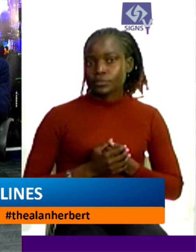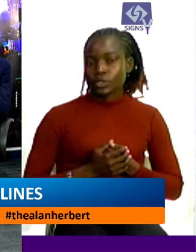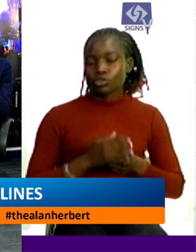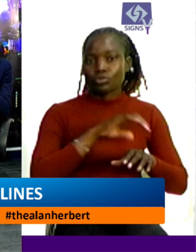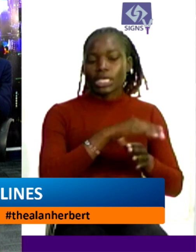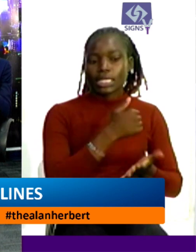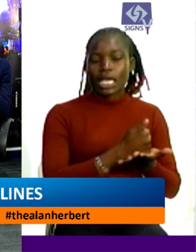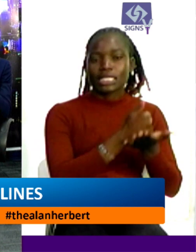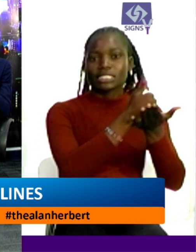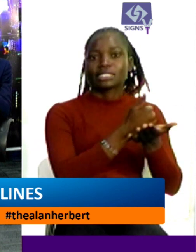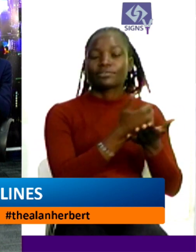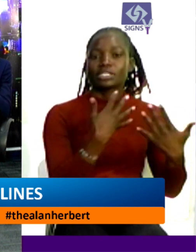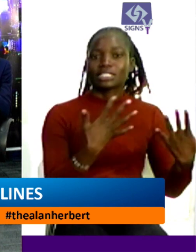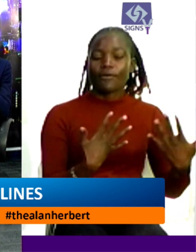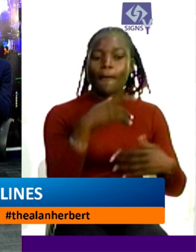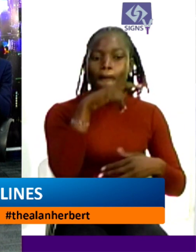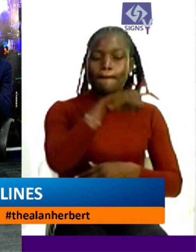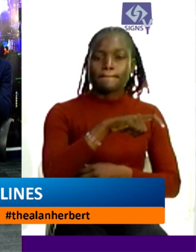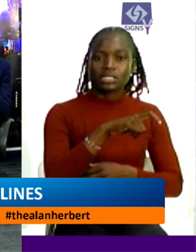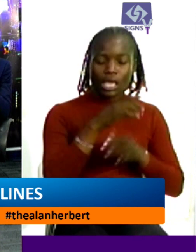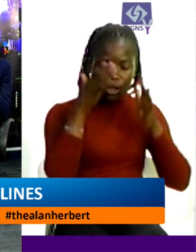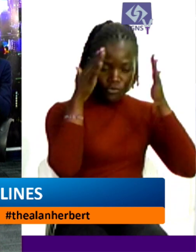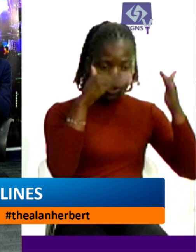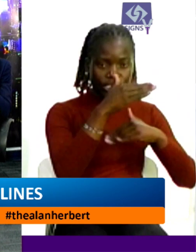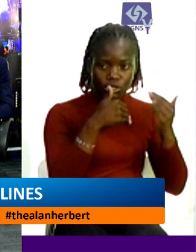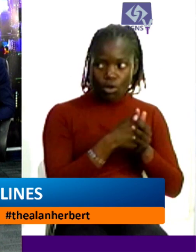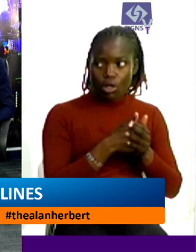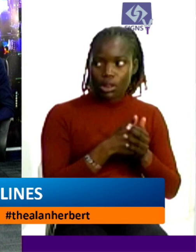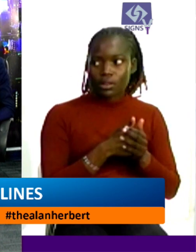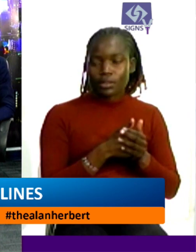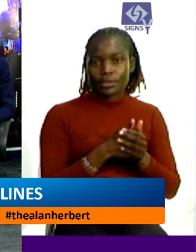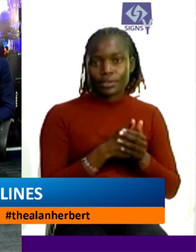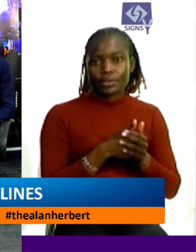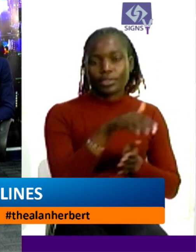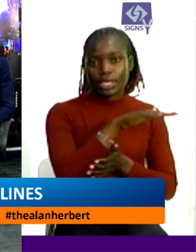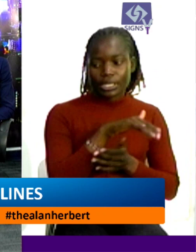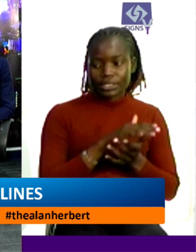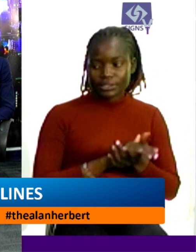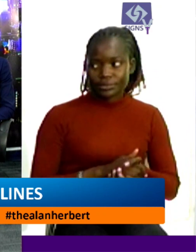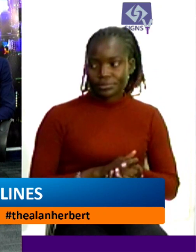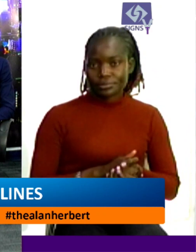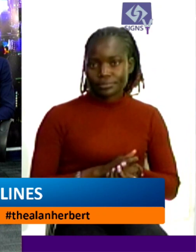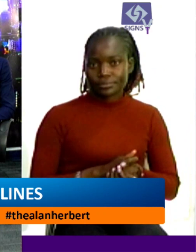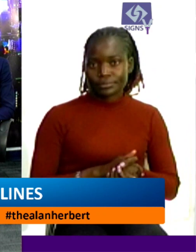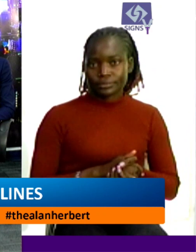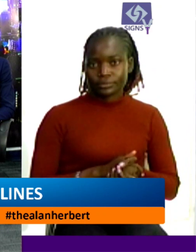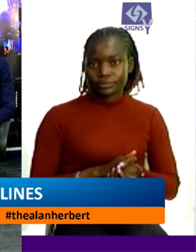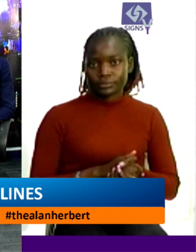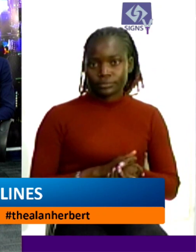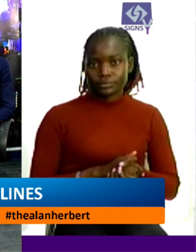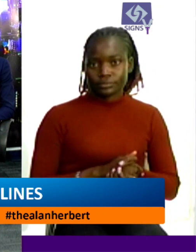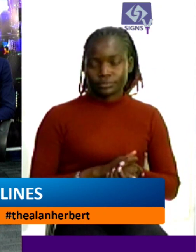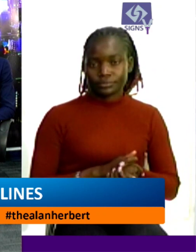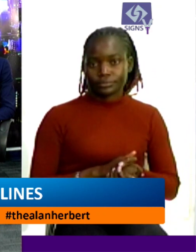assistive devices. We should focus in all. So we should have areas. Sort of a 360 point of